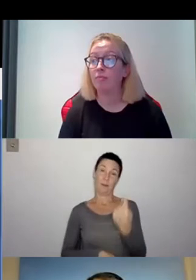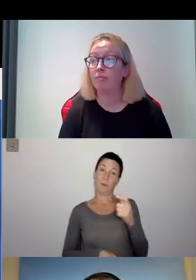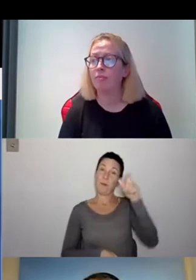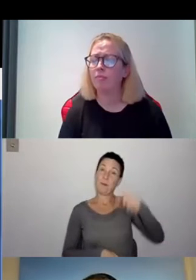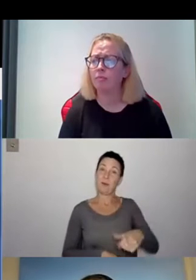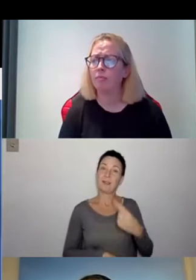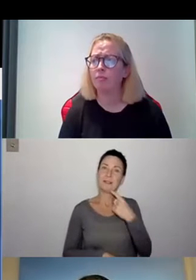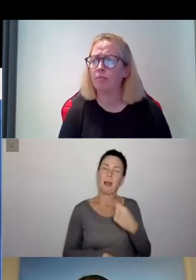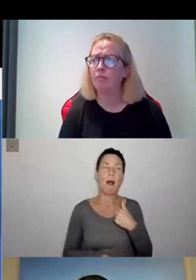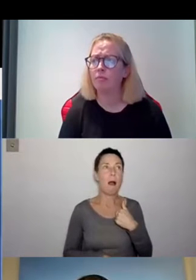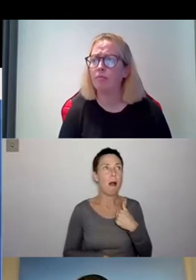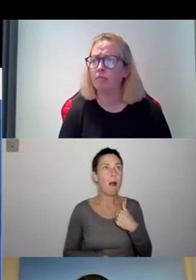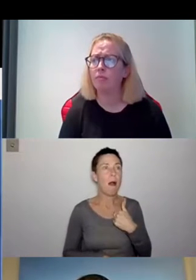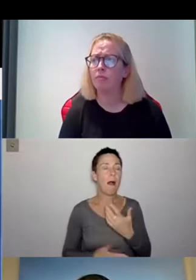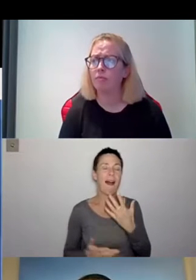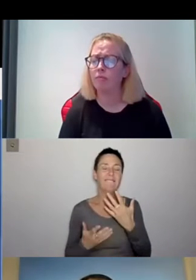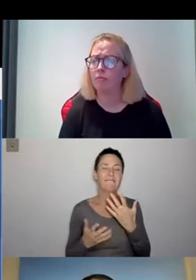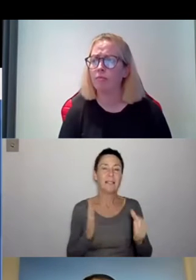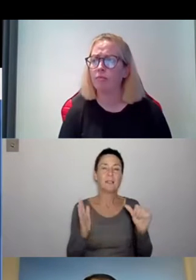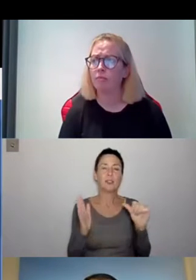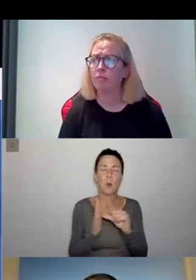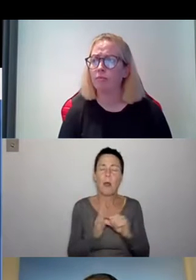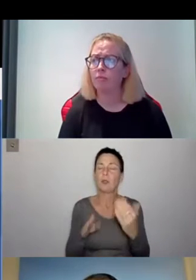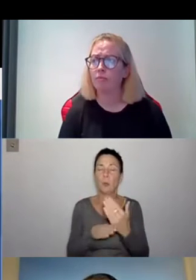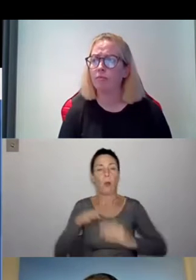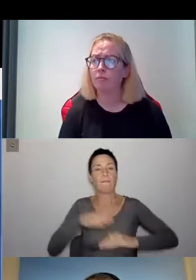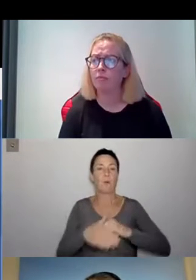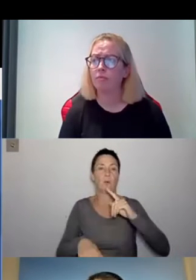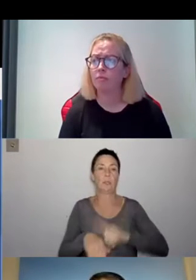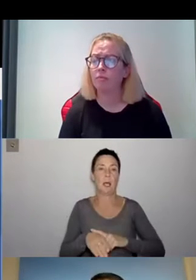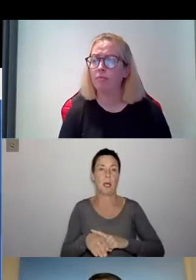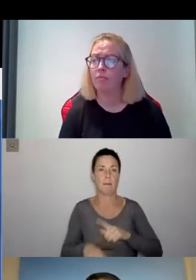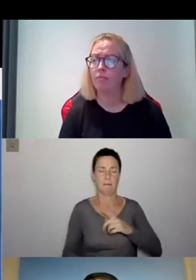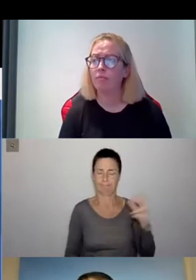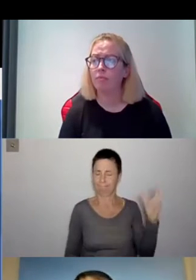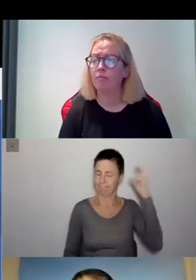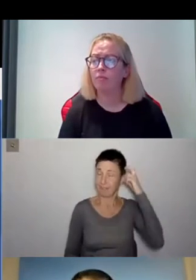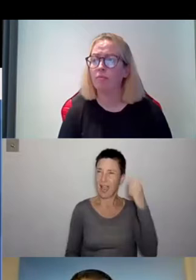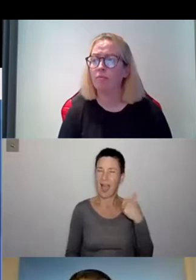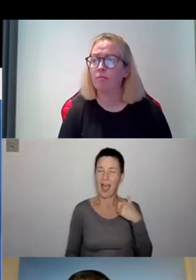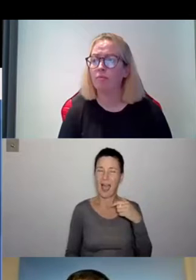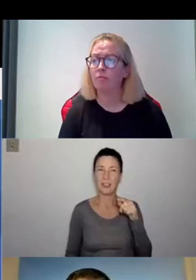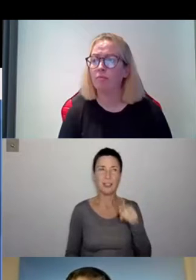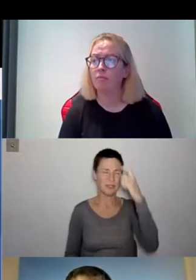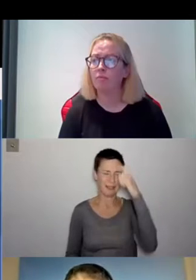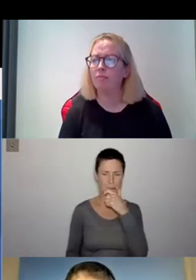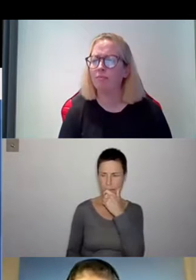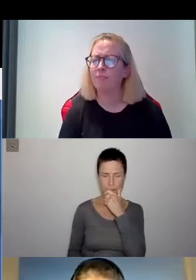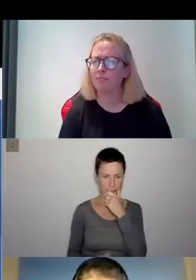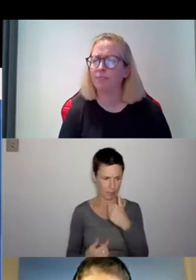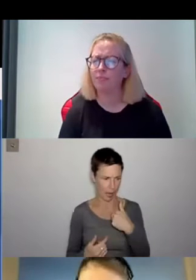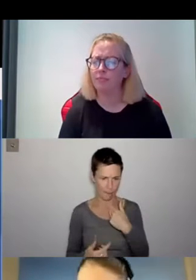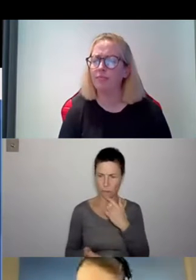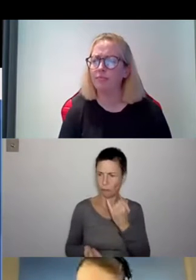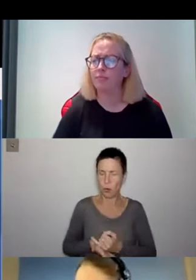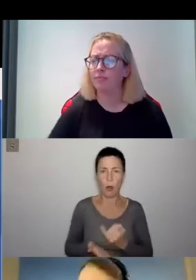hard to work full time. So, and I was still thinking, and she was sort of thinking to herself, am I doing something wrong? Am I not using